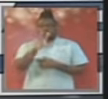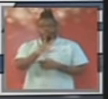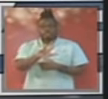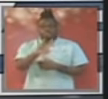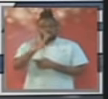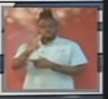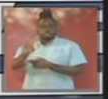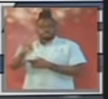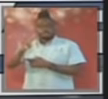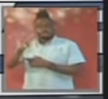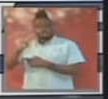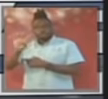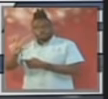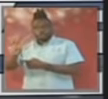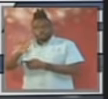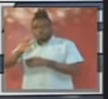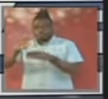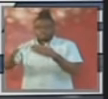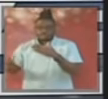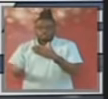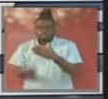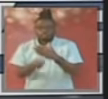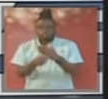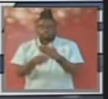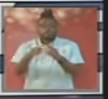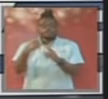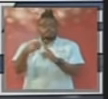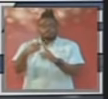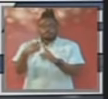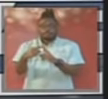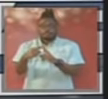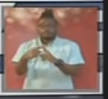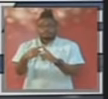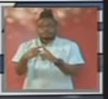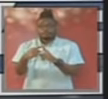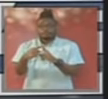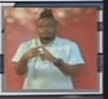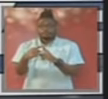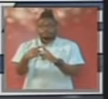324 total positive cases, of which